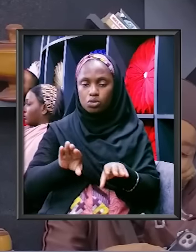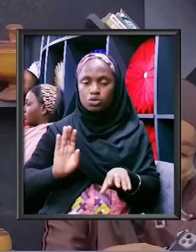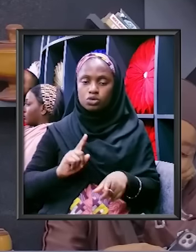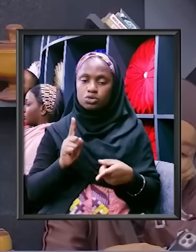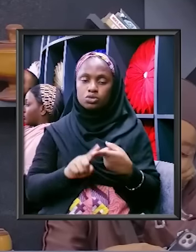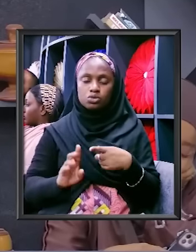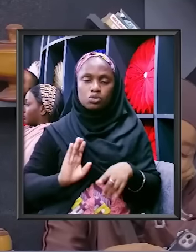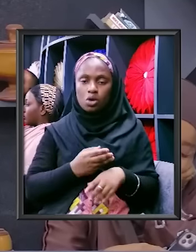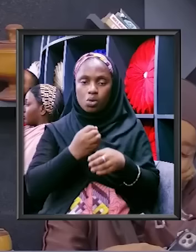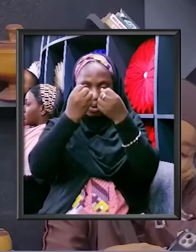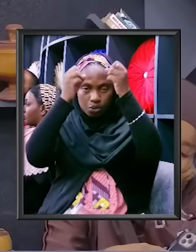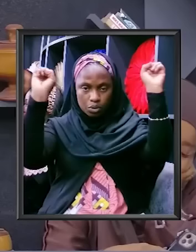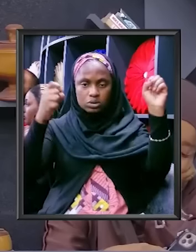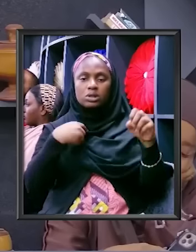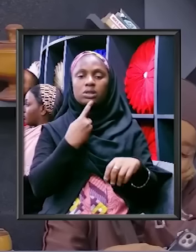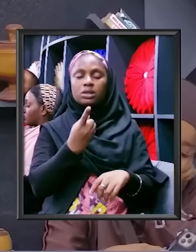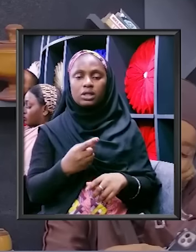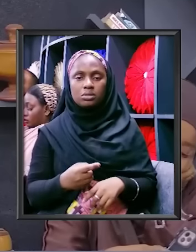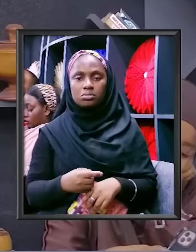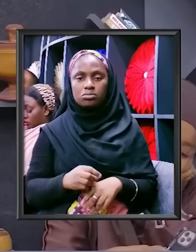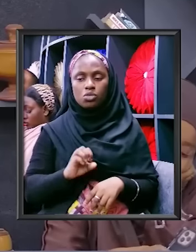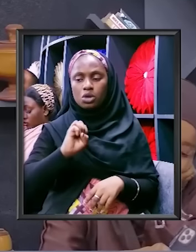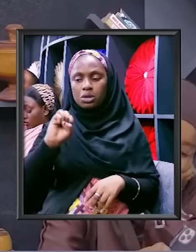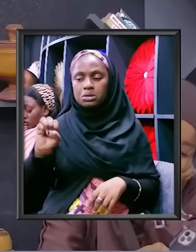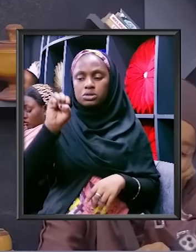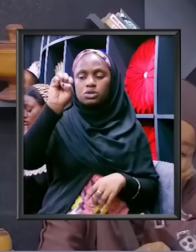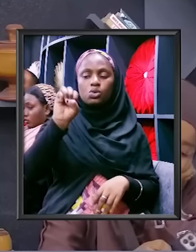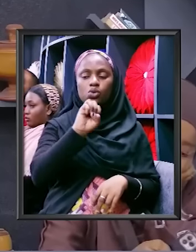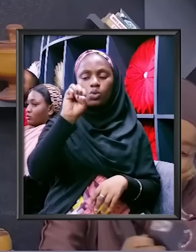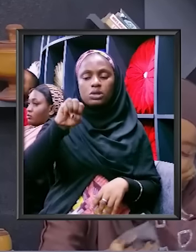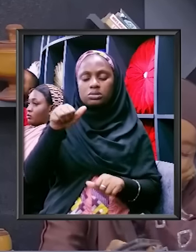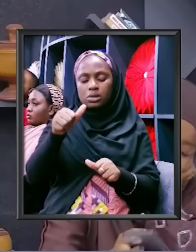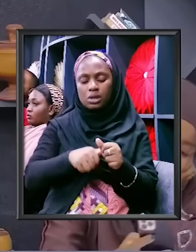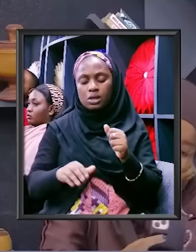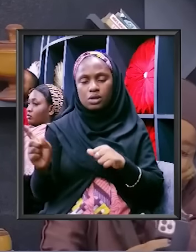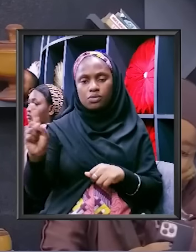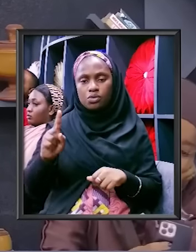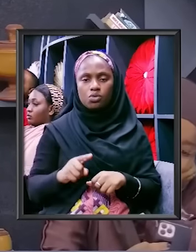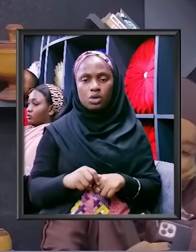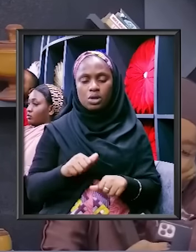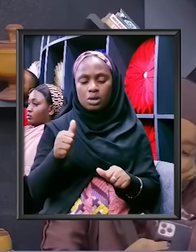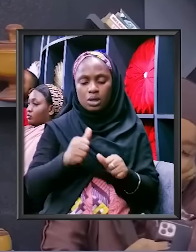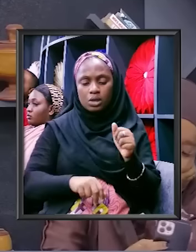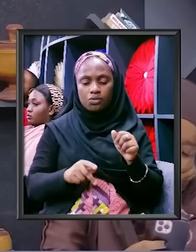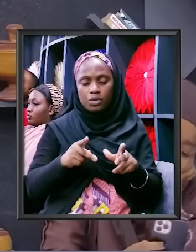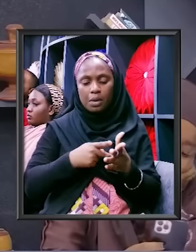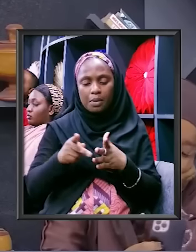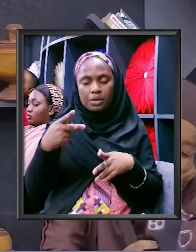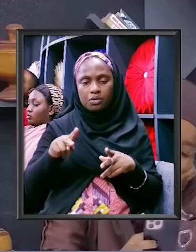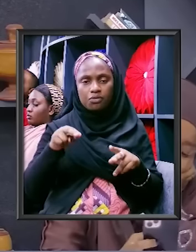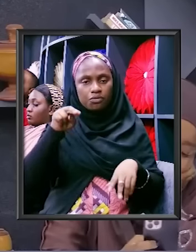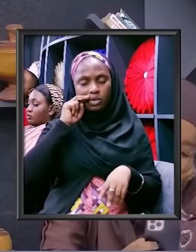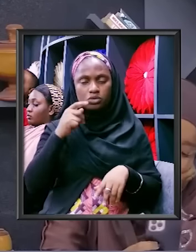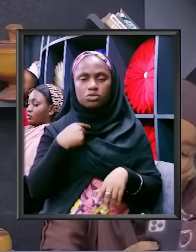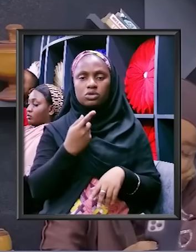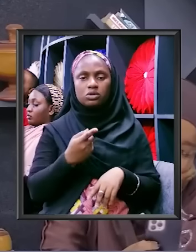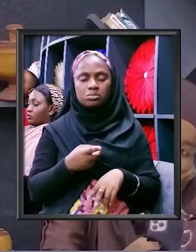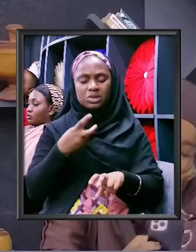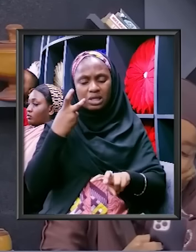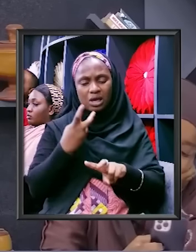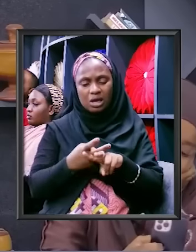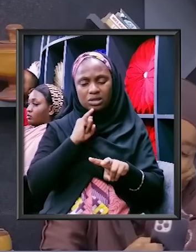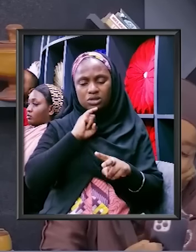her! Both the southwest, southeast, everywhere, every part of Nigeria, people are suffering. The suffering